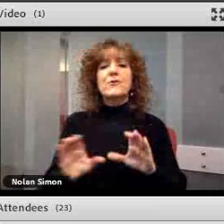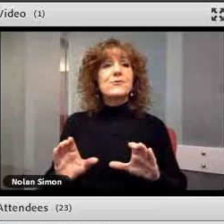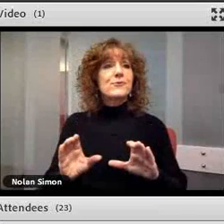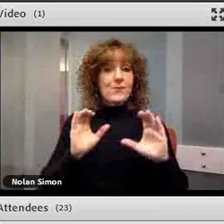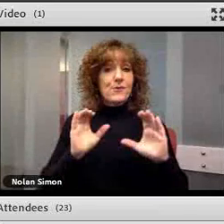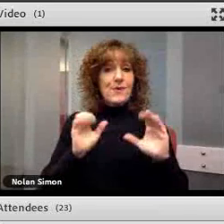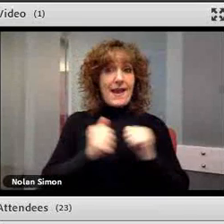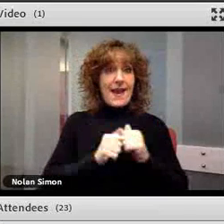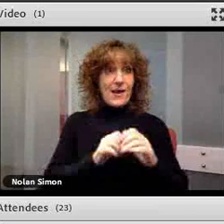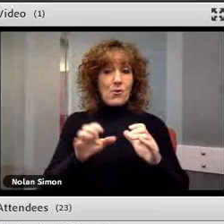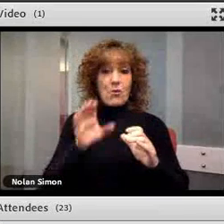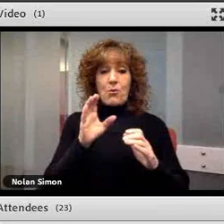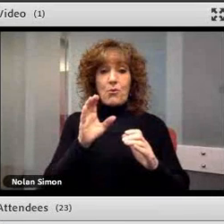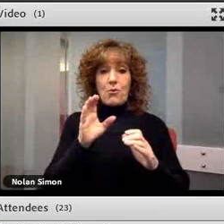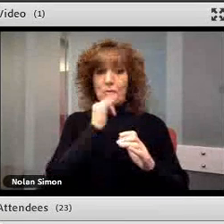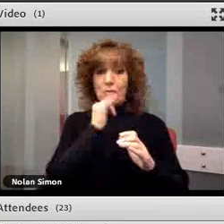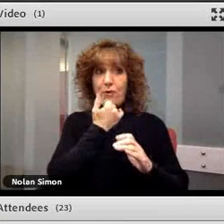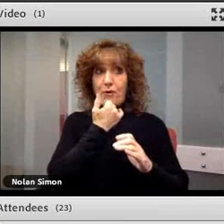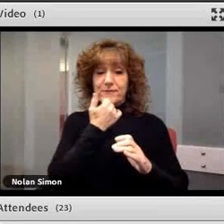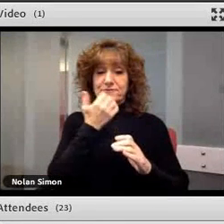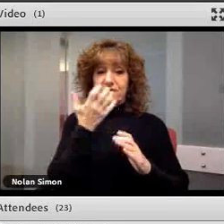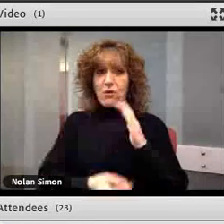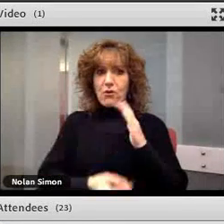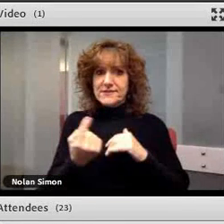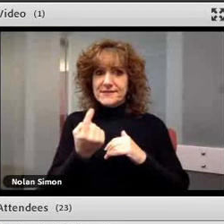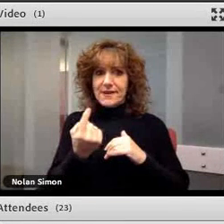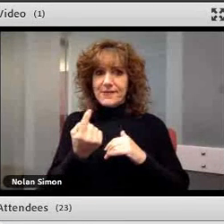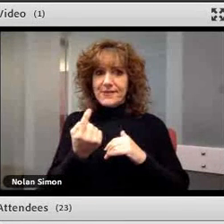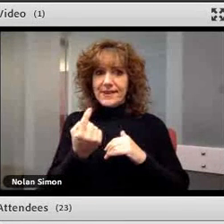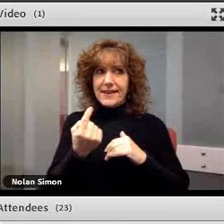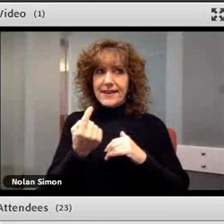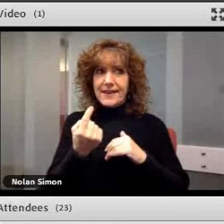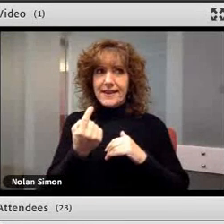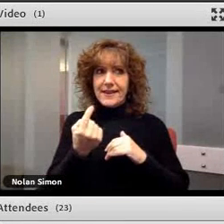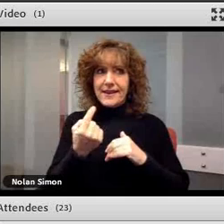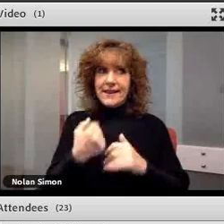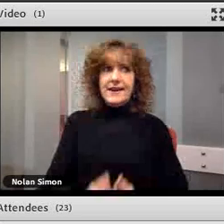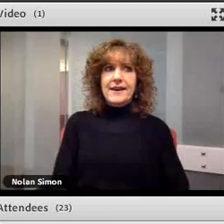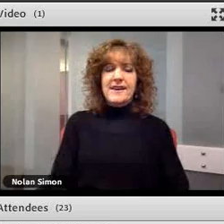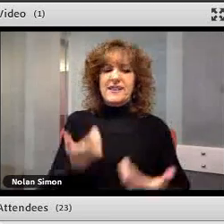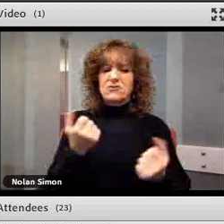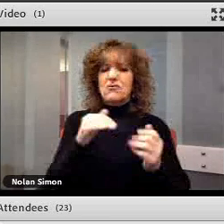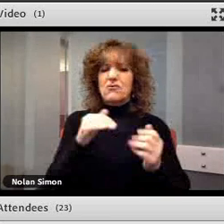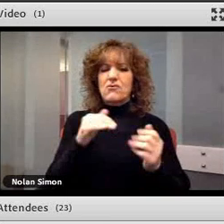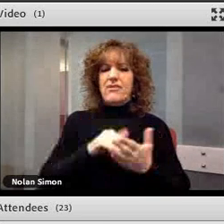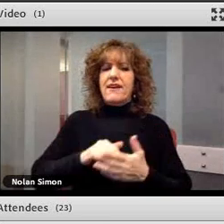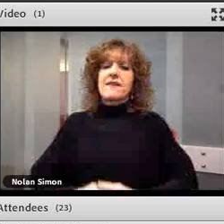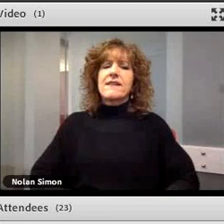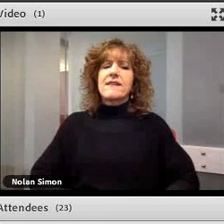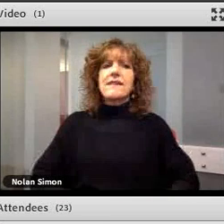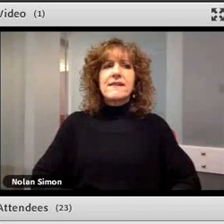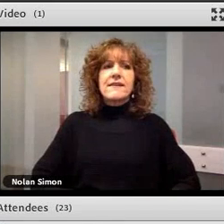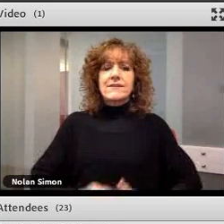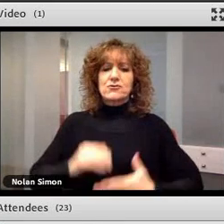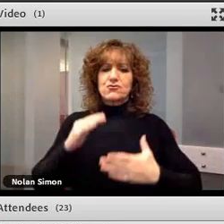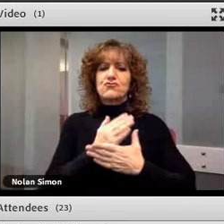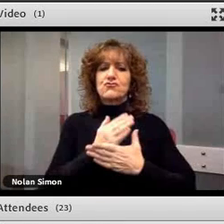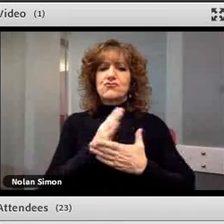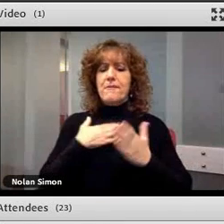how you do it. Whoops, ooh, we just lost something. Share my screen. Let's try this. Here, share my